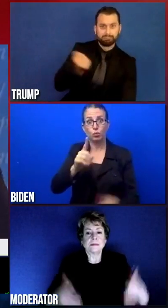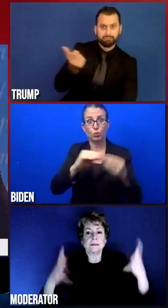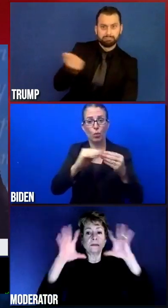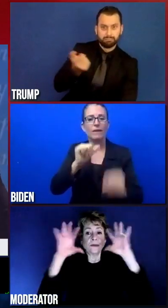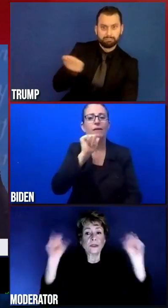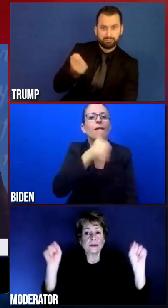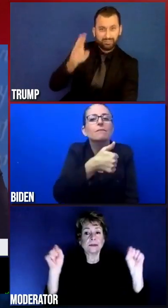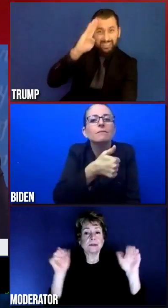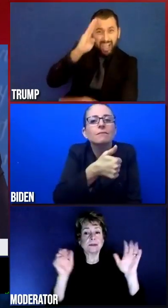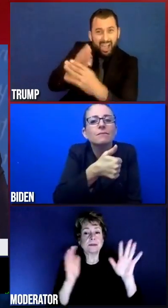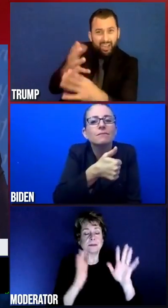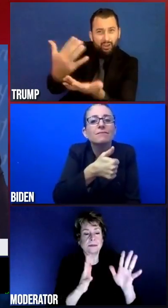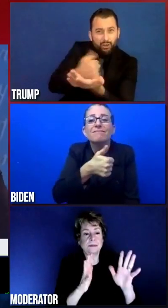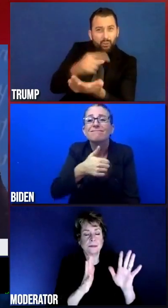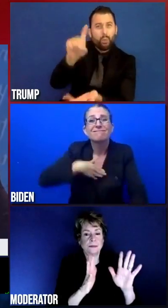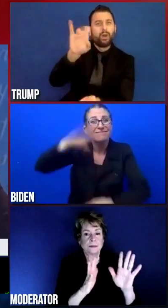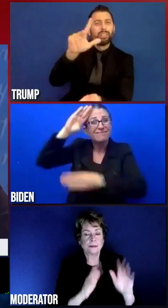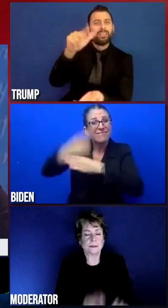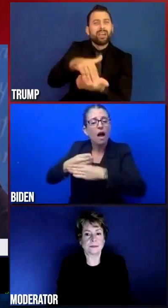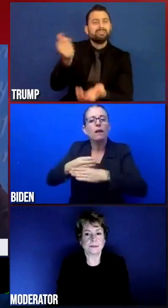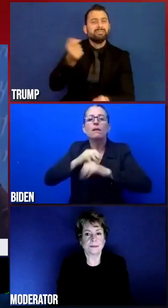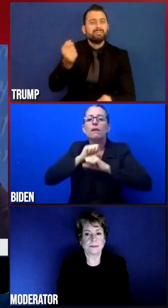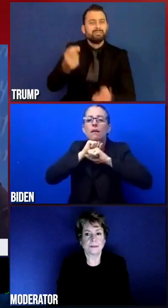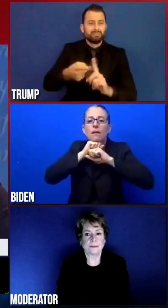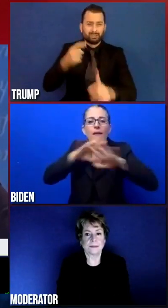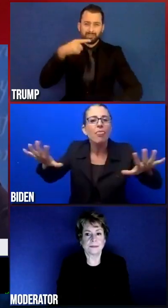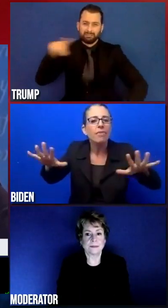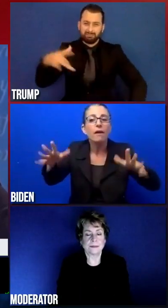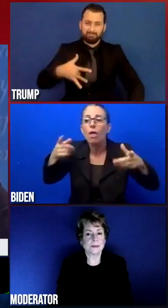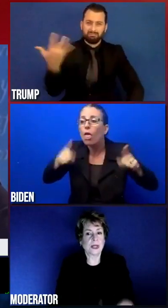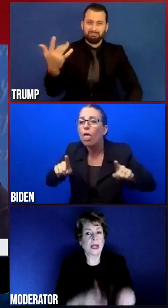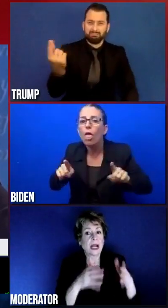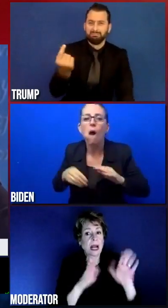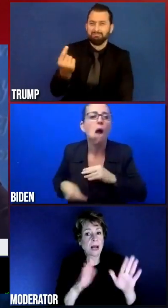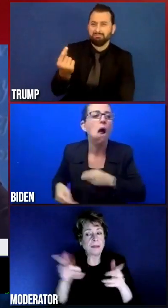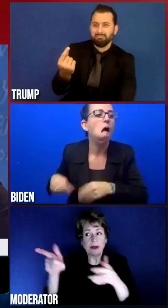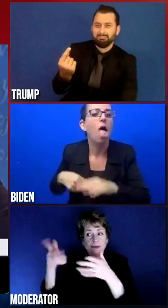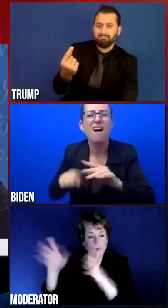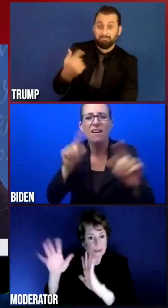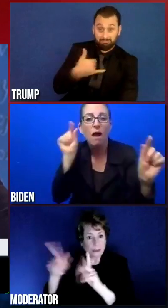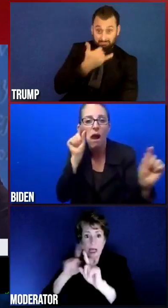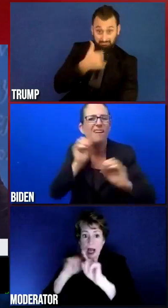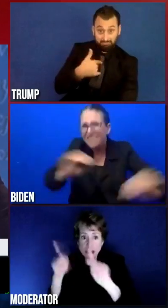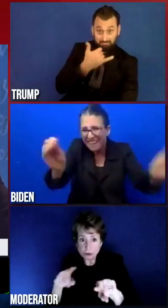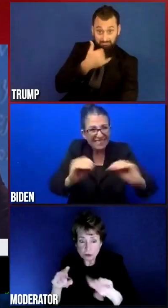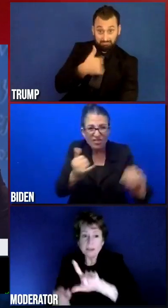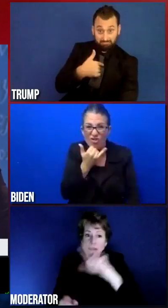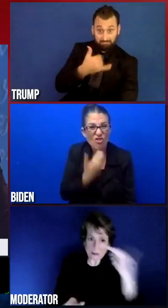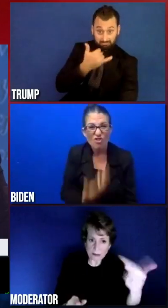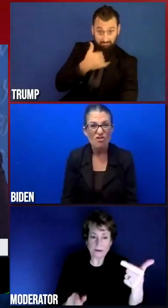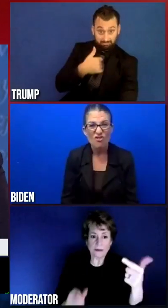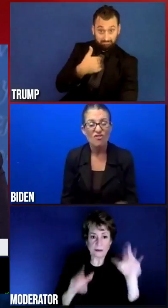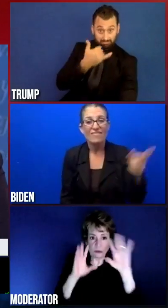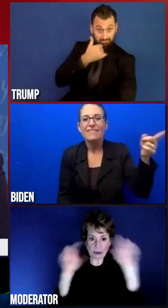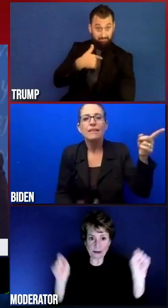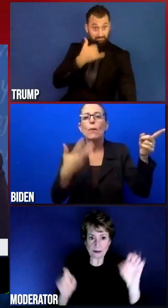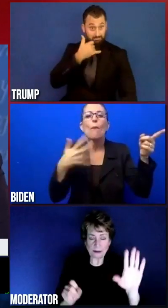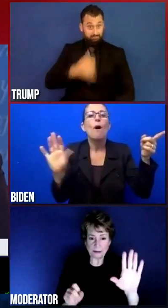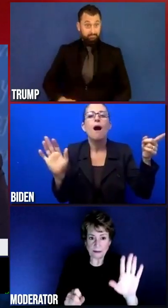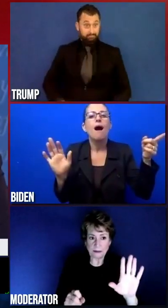think he did. Mr. President, let him answer. He doesn't want to let me answer because he knows I have the truth. His position has